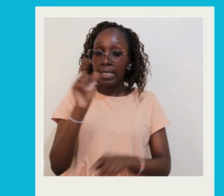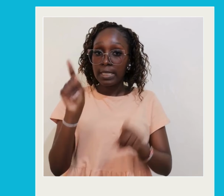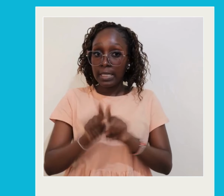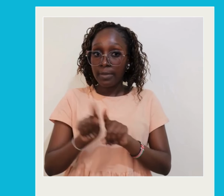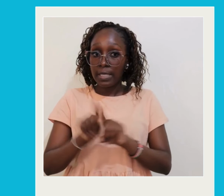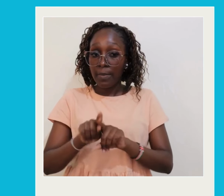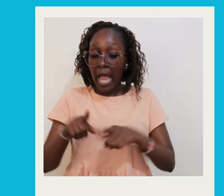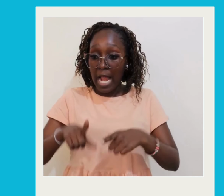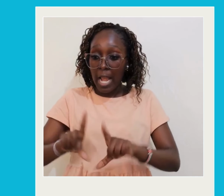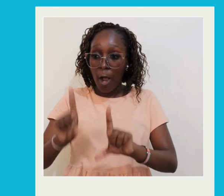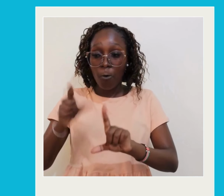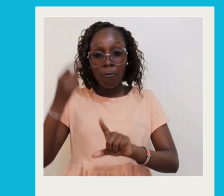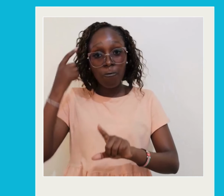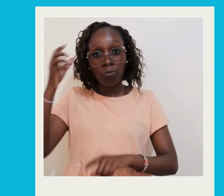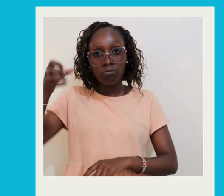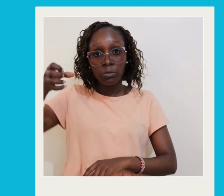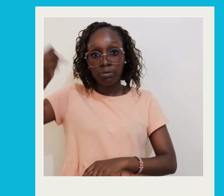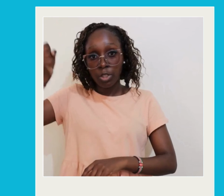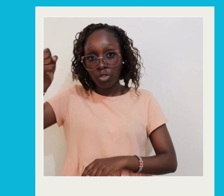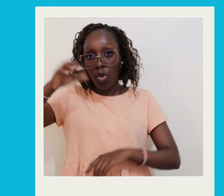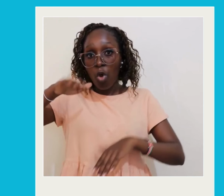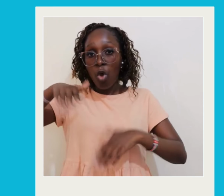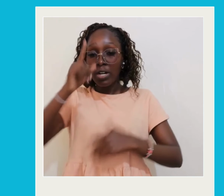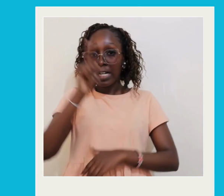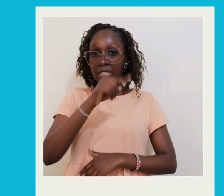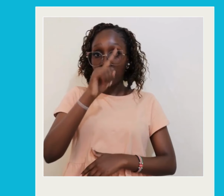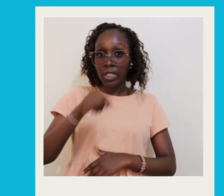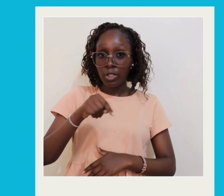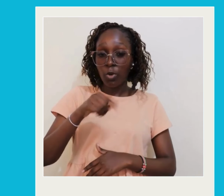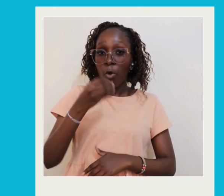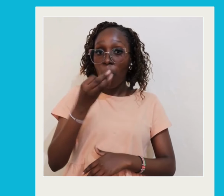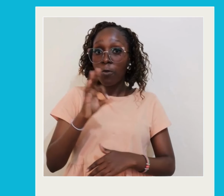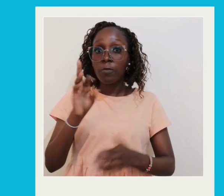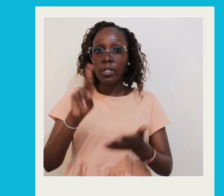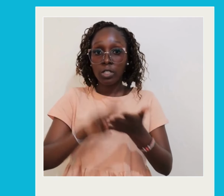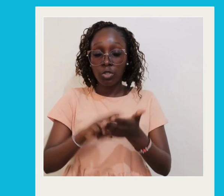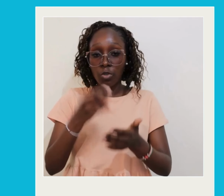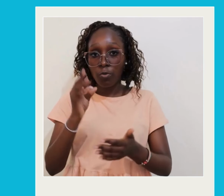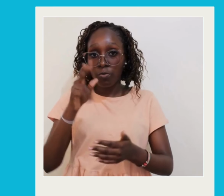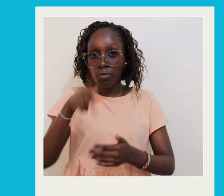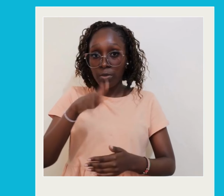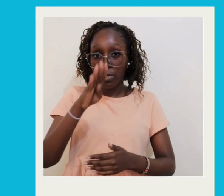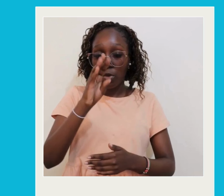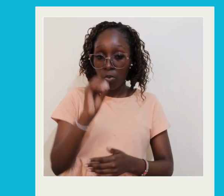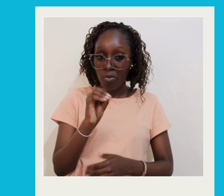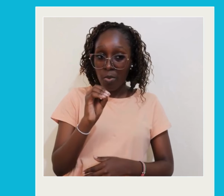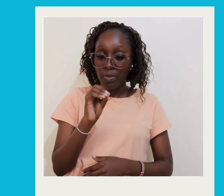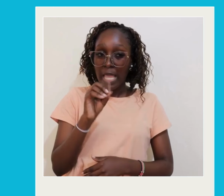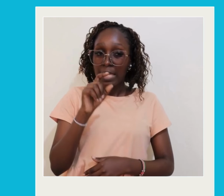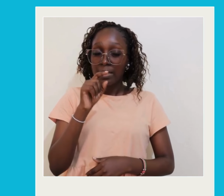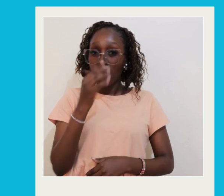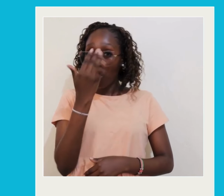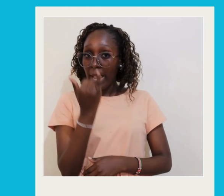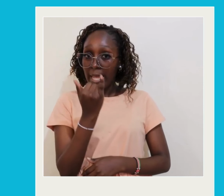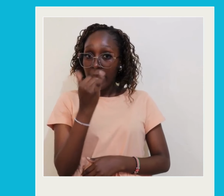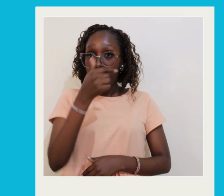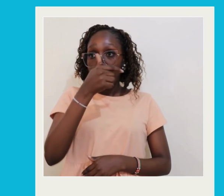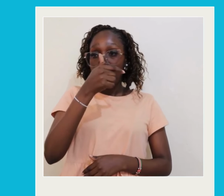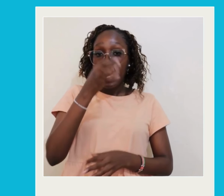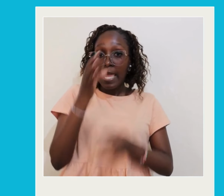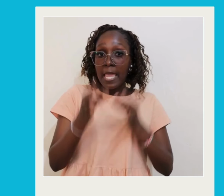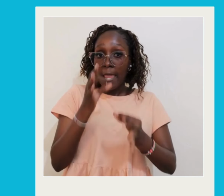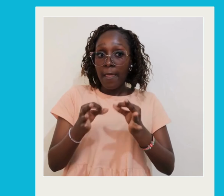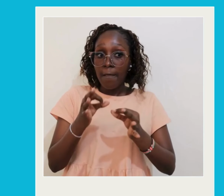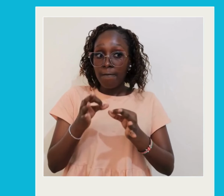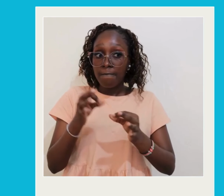The PBO Act also provides the grounds for suspension or cancellation of registration of a PBO.